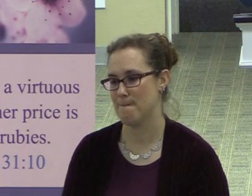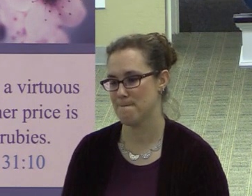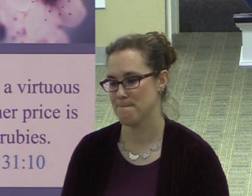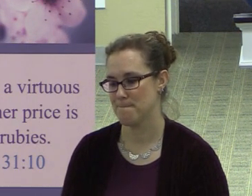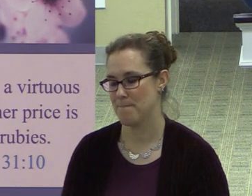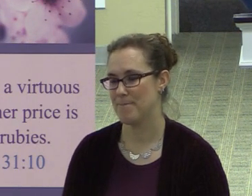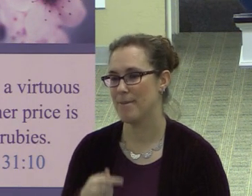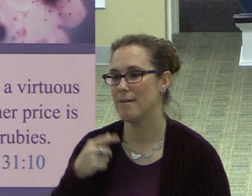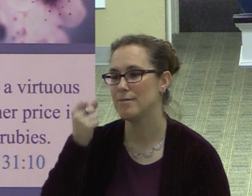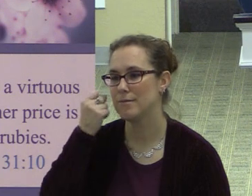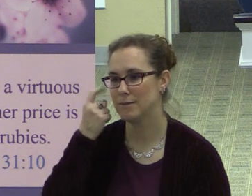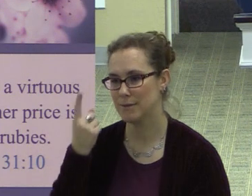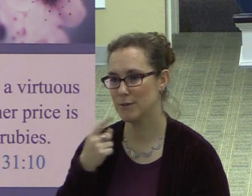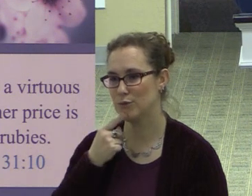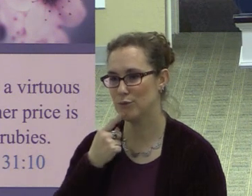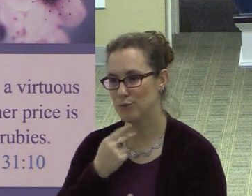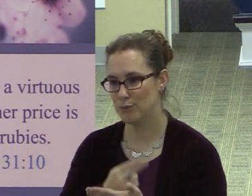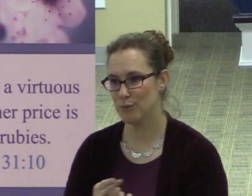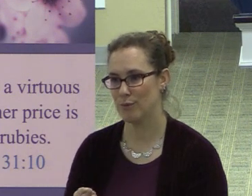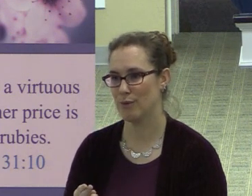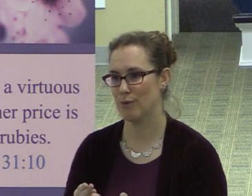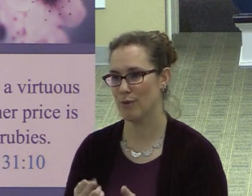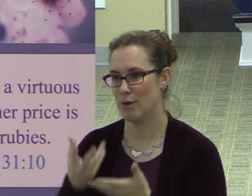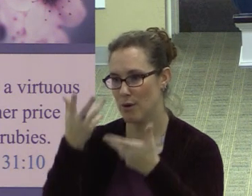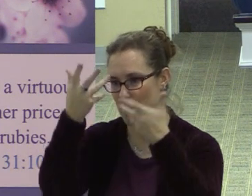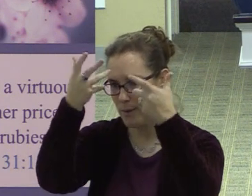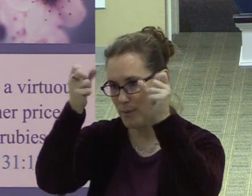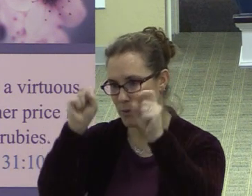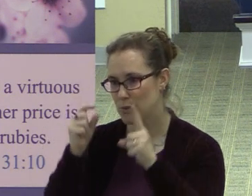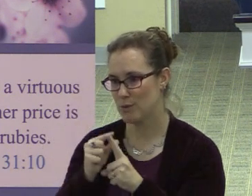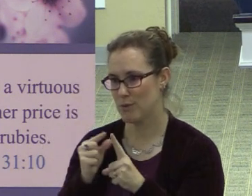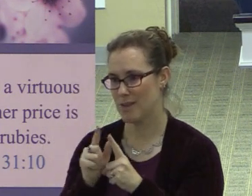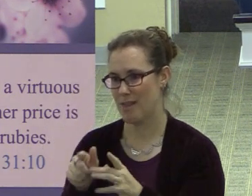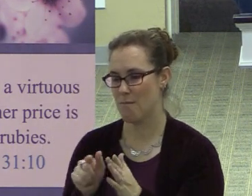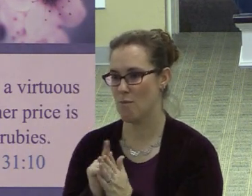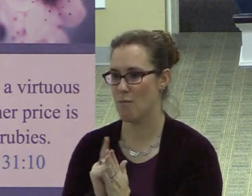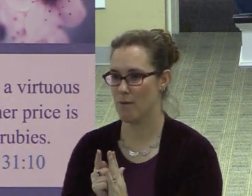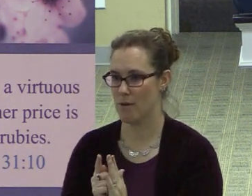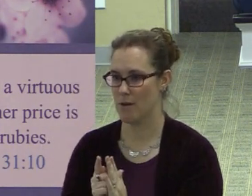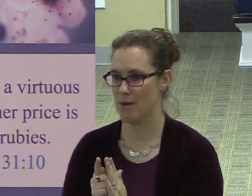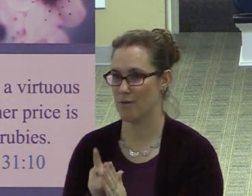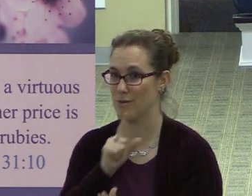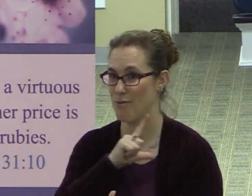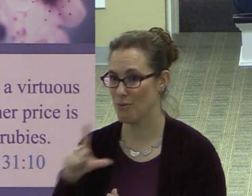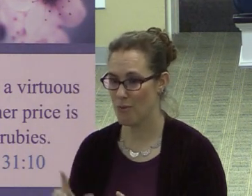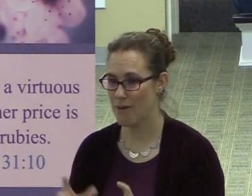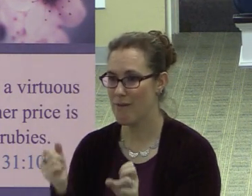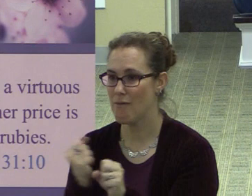And they understood the truth of Moses' words in that moment. The Lord fought for you.